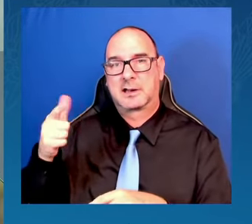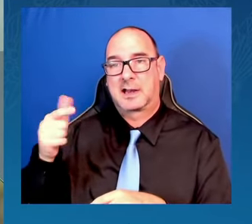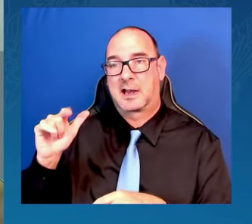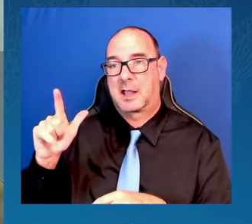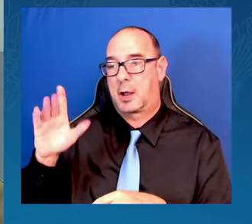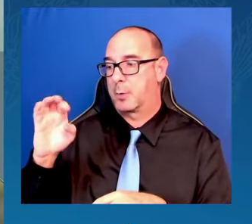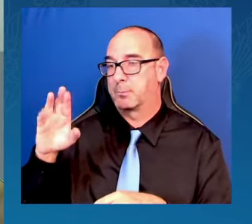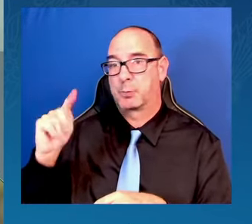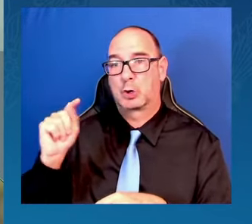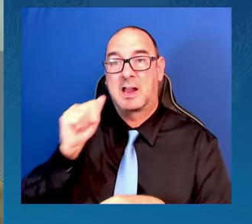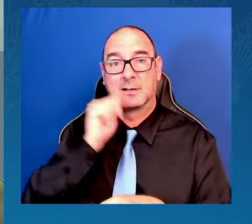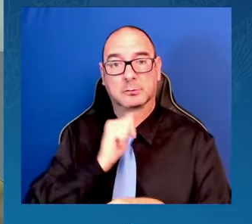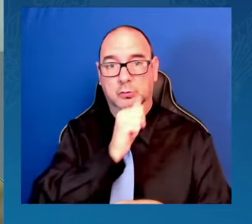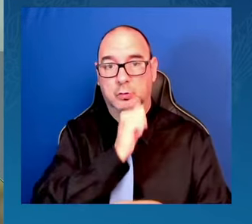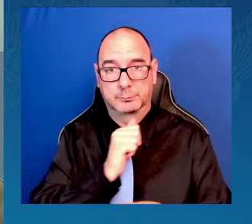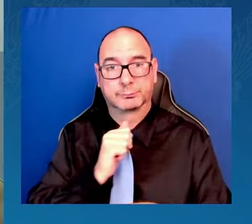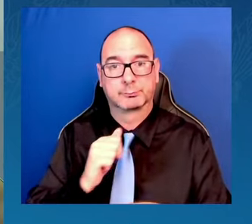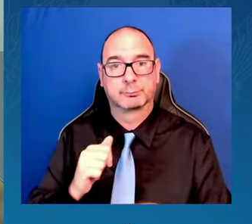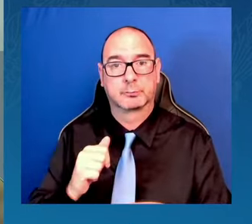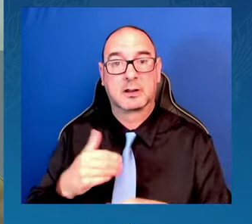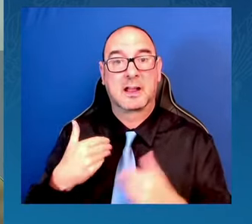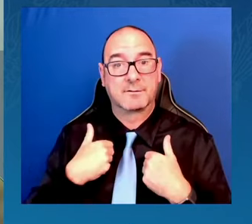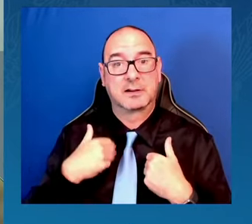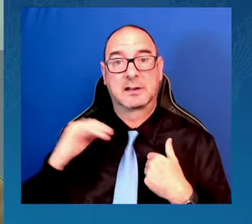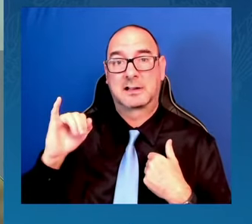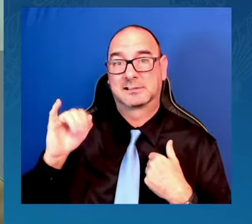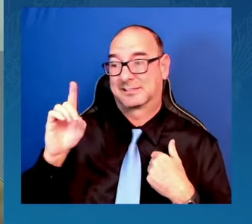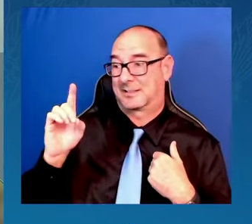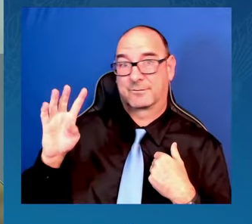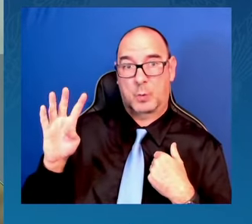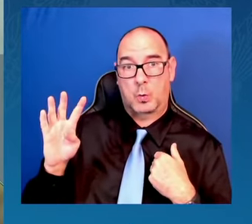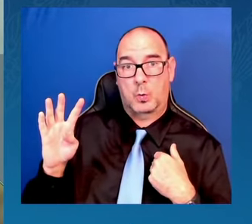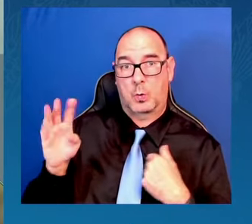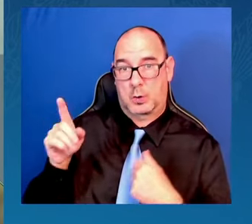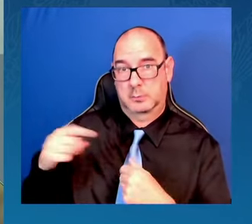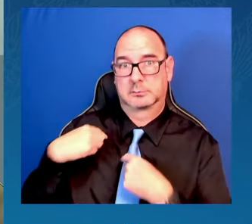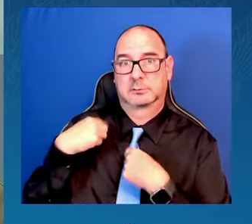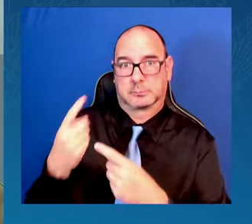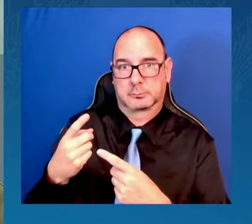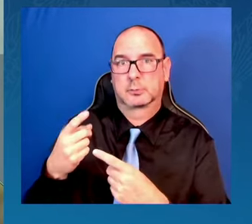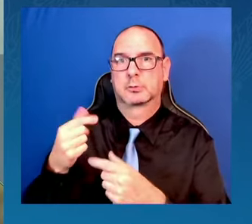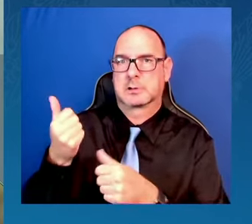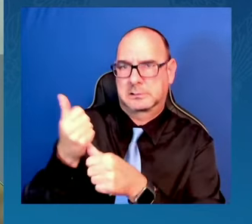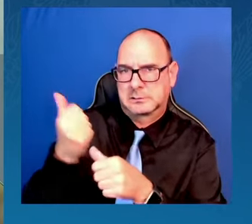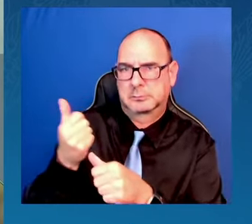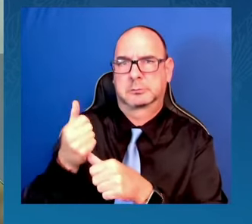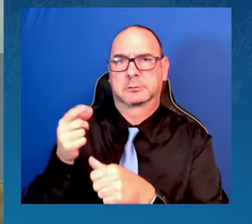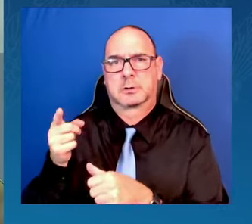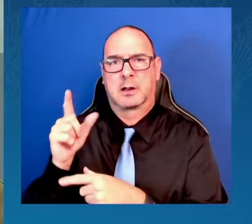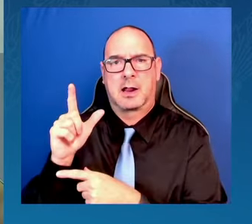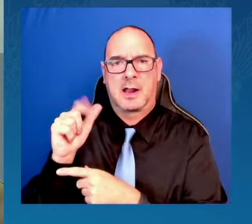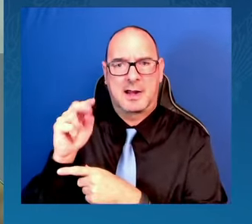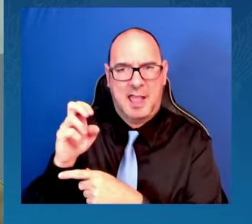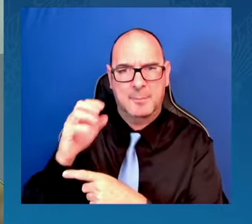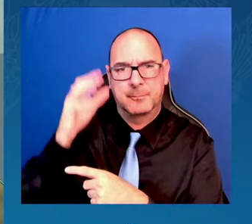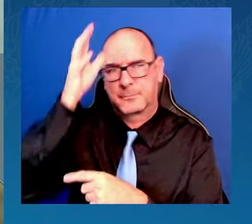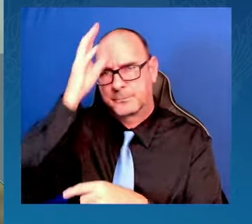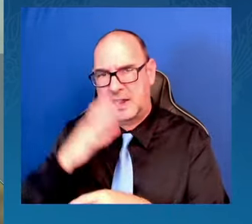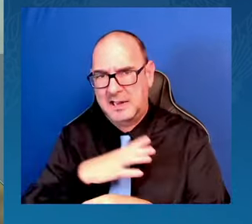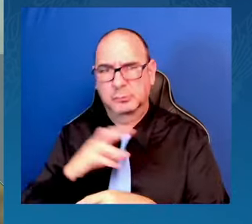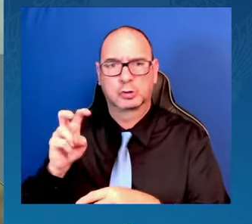over 25 years, working as an apprentice lineman, a journeyman lineman, a foreman, a general foreman,